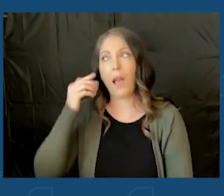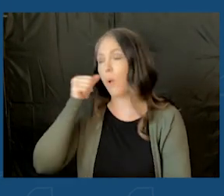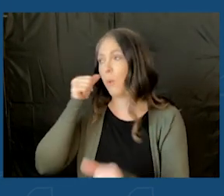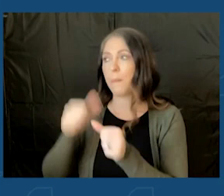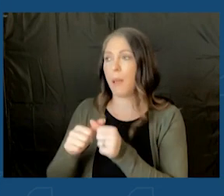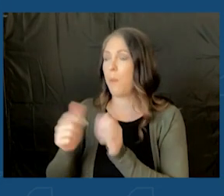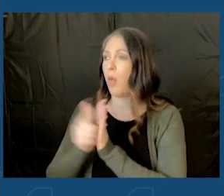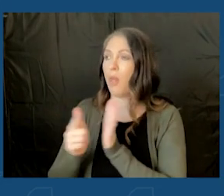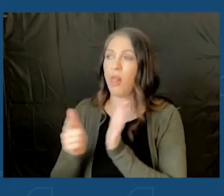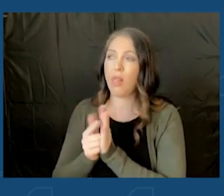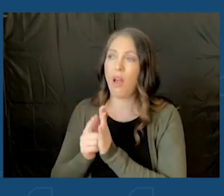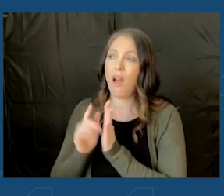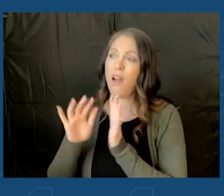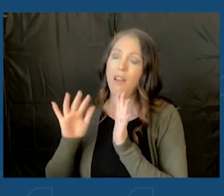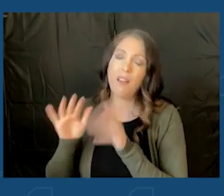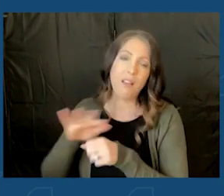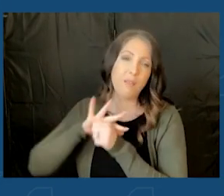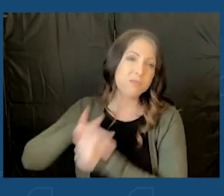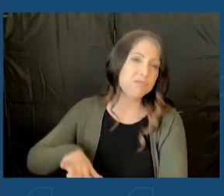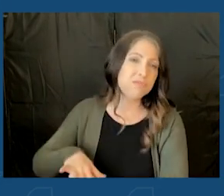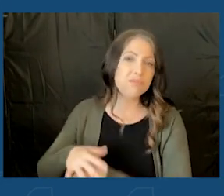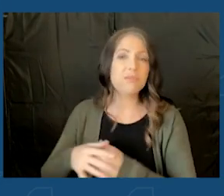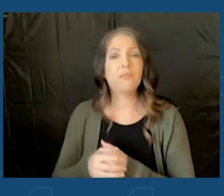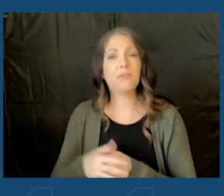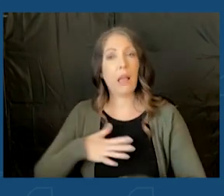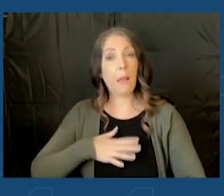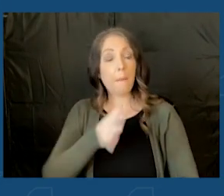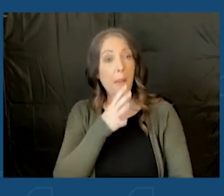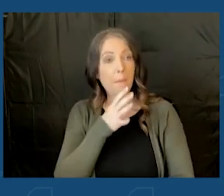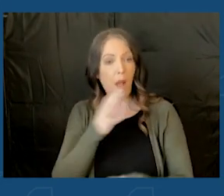just had no experience in doing this, but she came to Albany